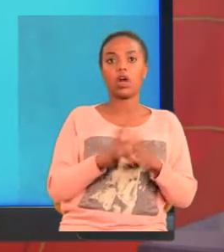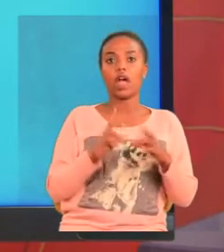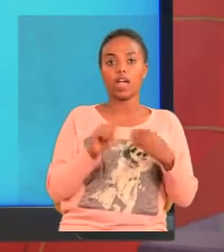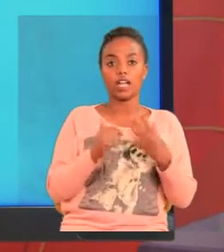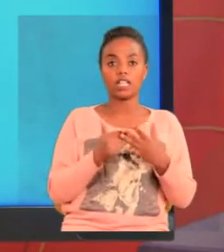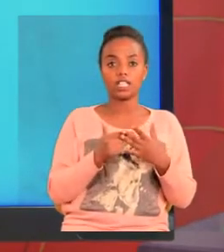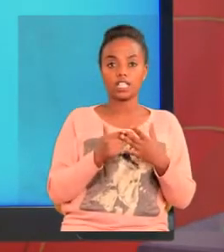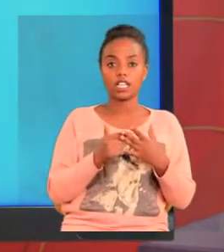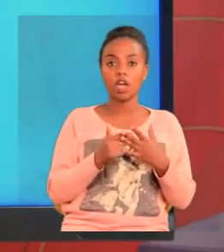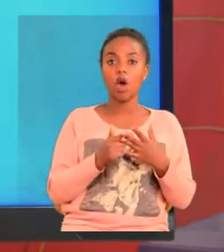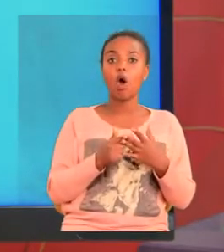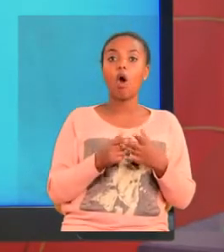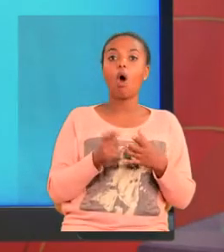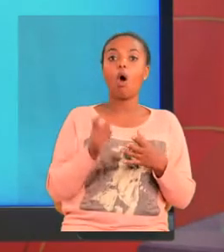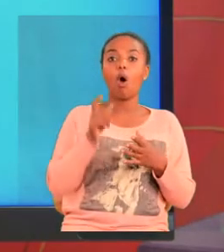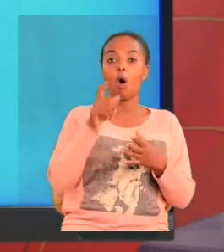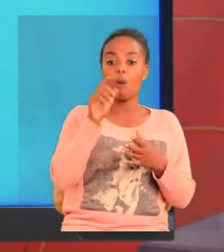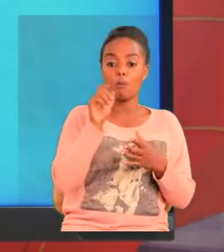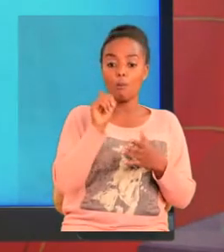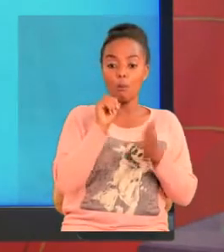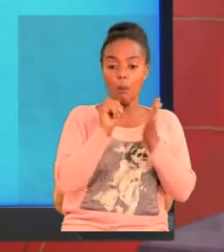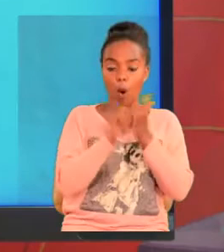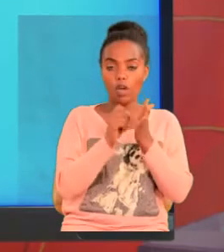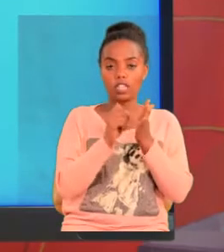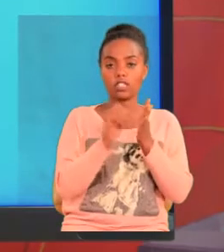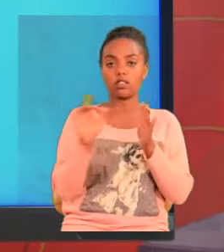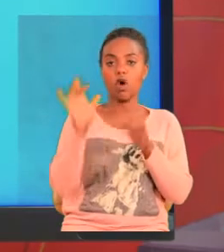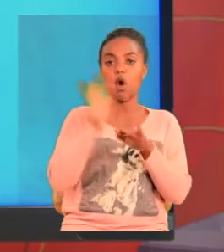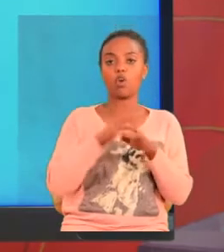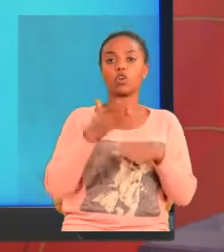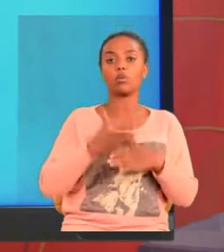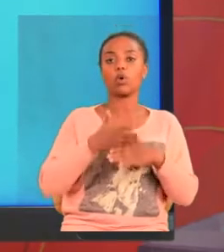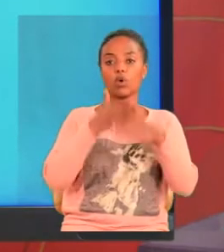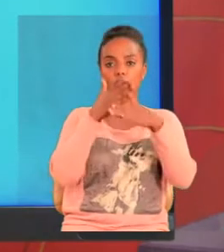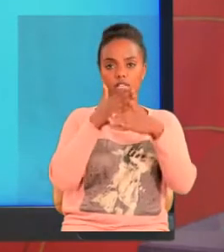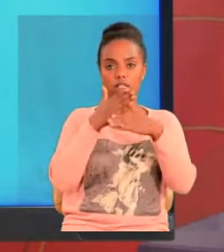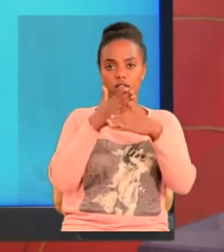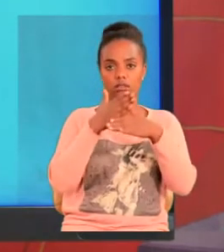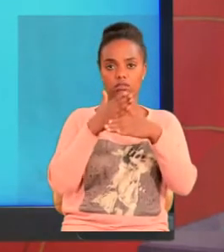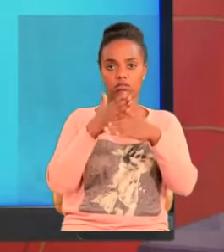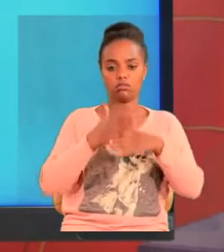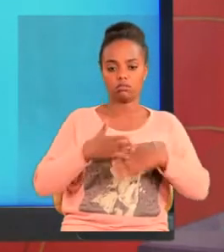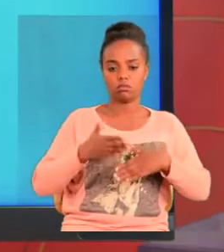point on the building, this assume it's a building.